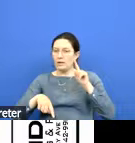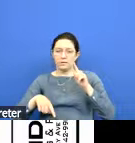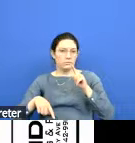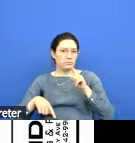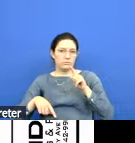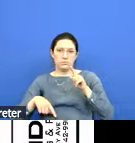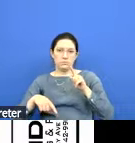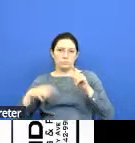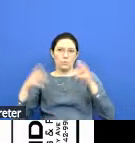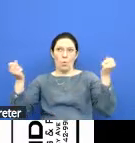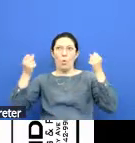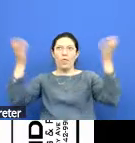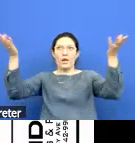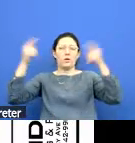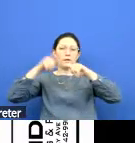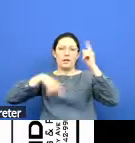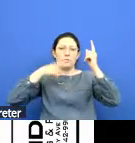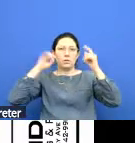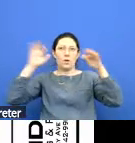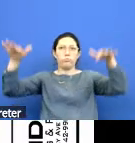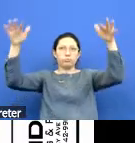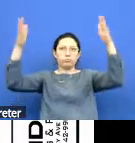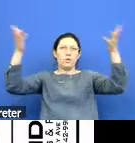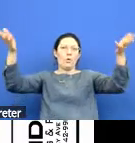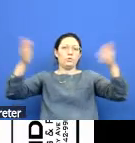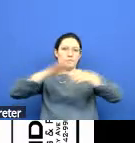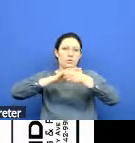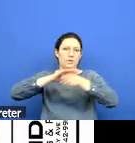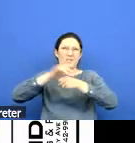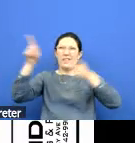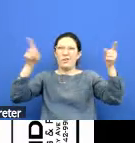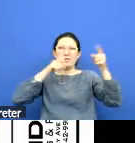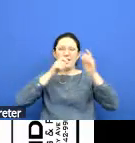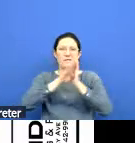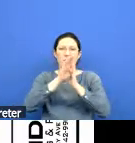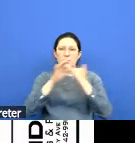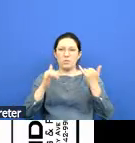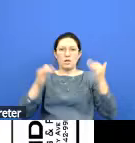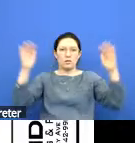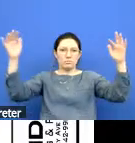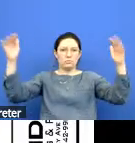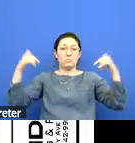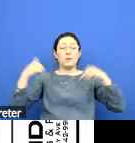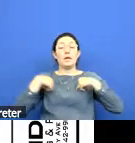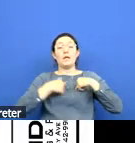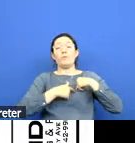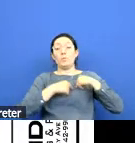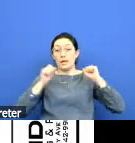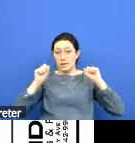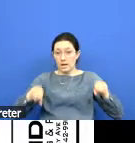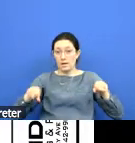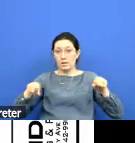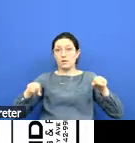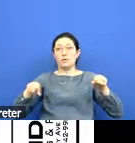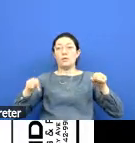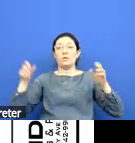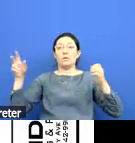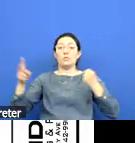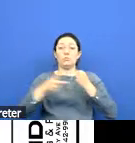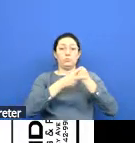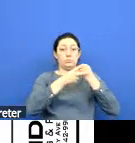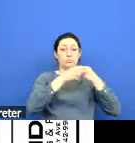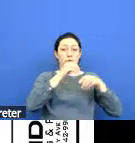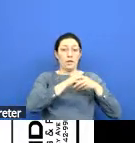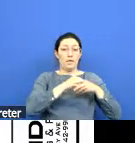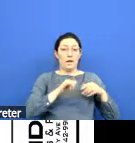areas. And they're not doing the development. But to the point being, if we can bring that over to this retention pond and